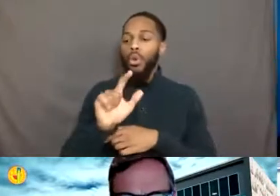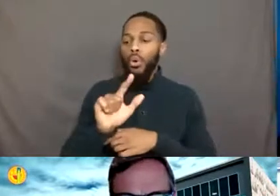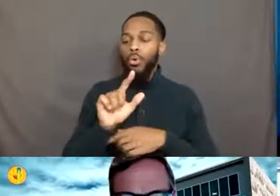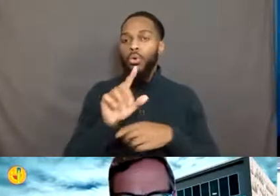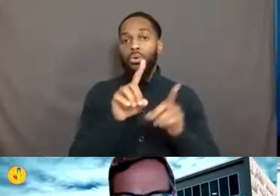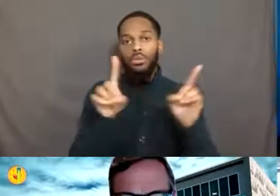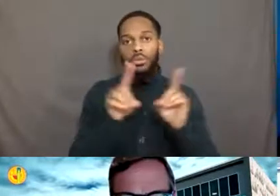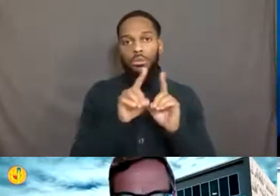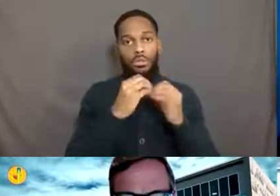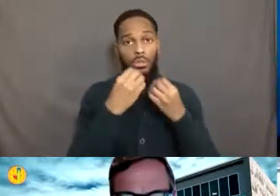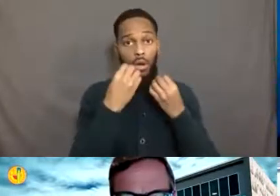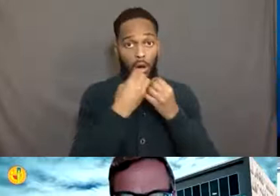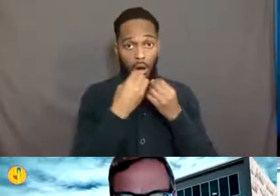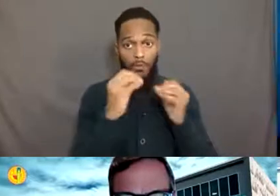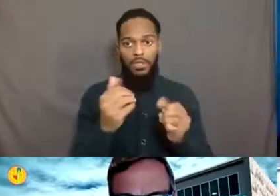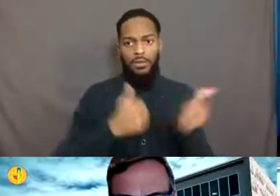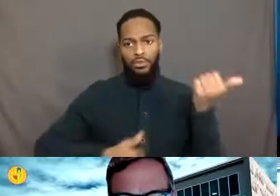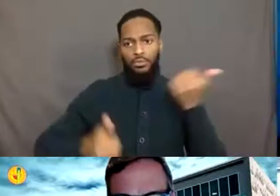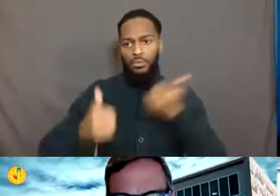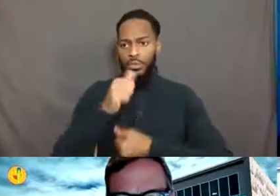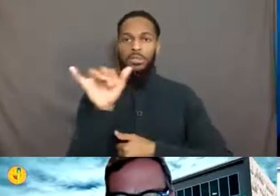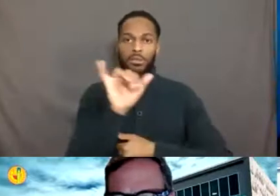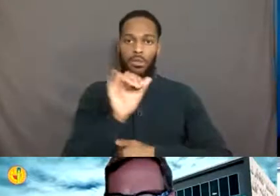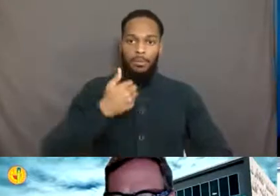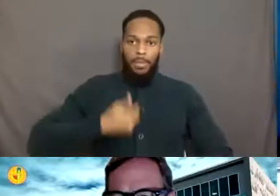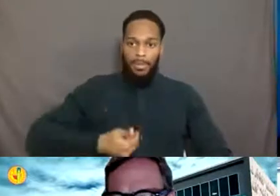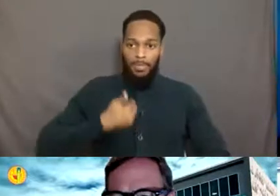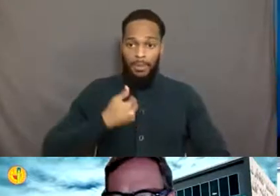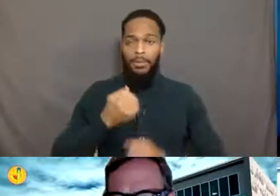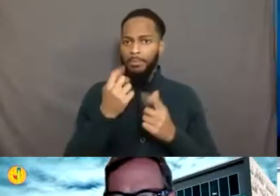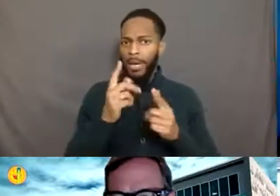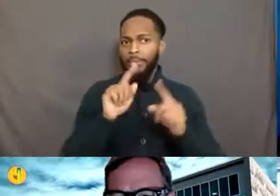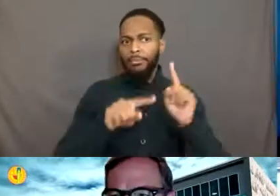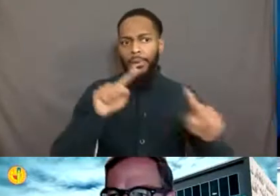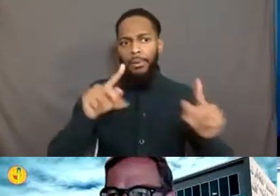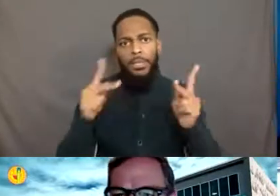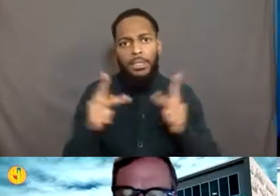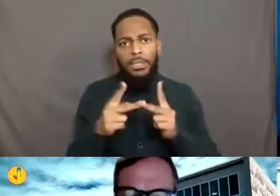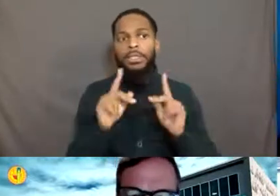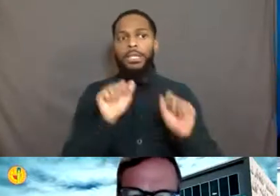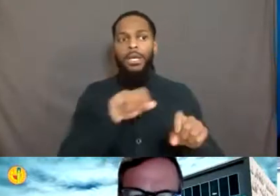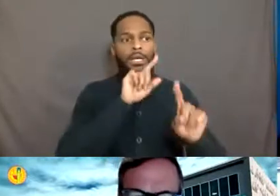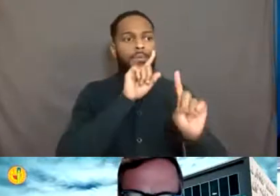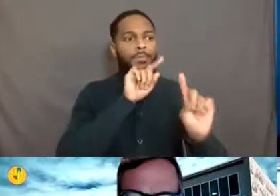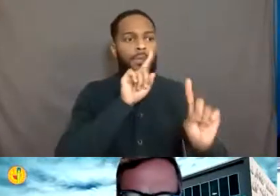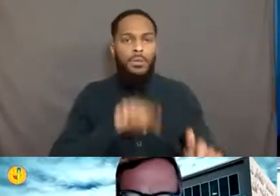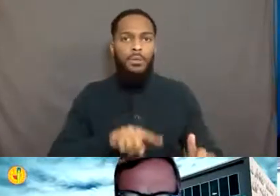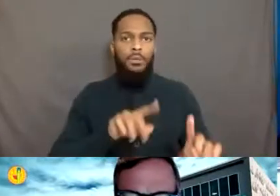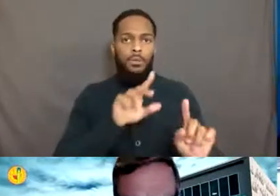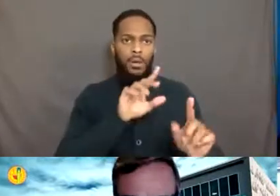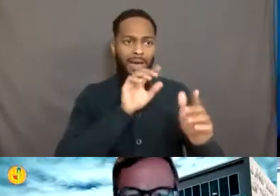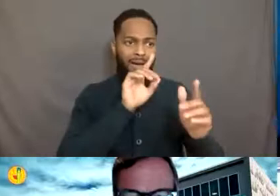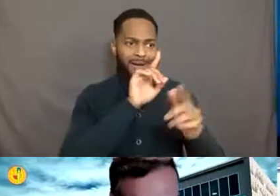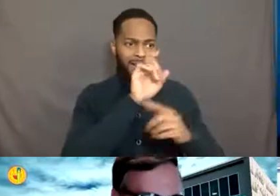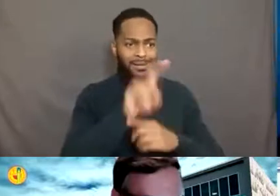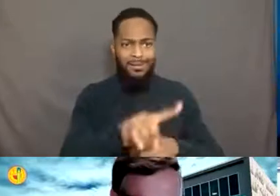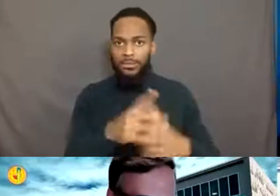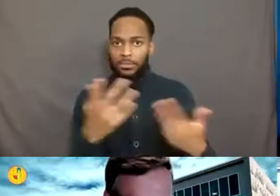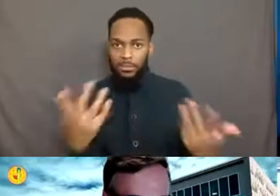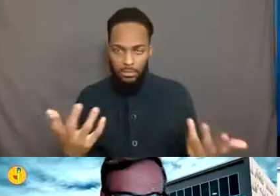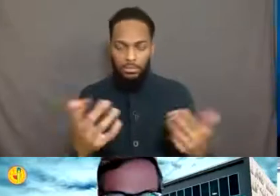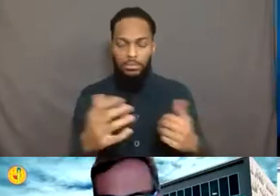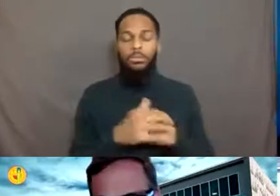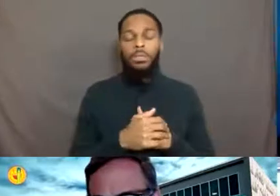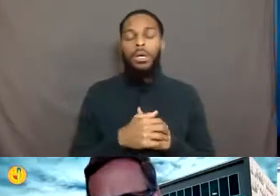superintendents like myself. So there's a lot of places to turn. Please do not hesitate. I did want to share with the Daily Pass, we had a few